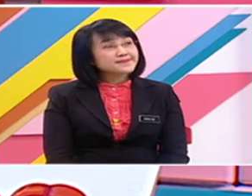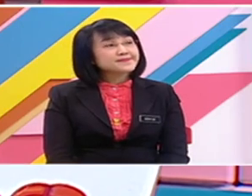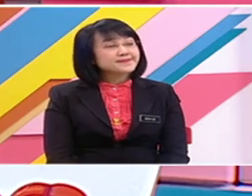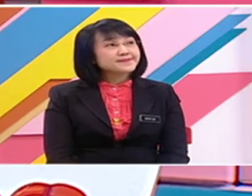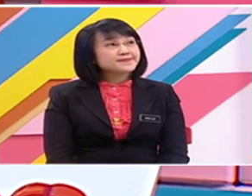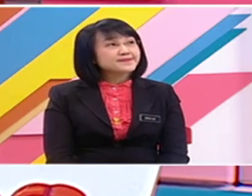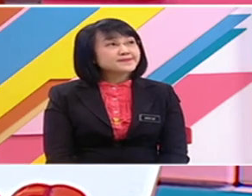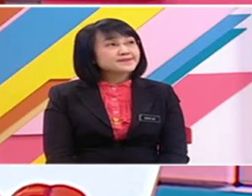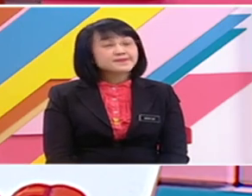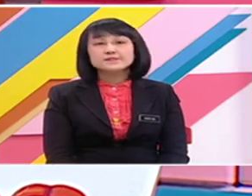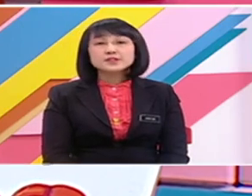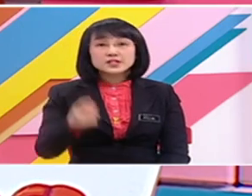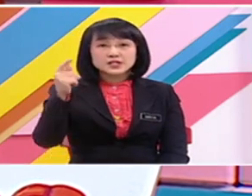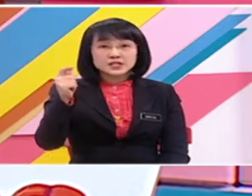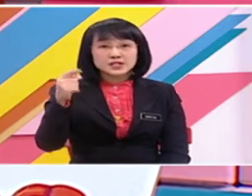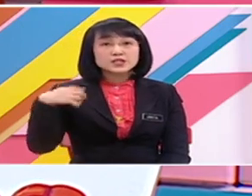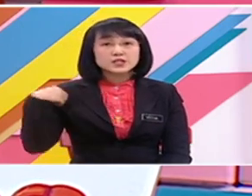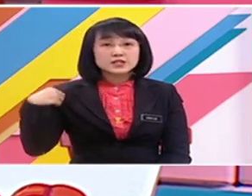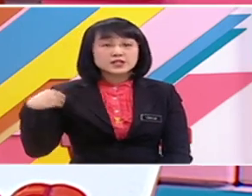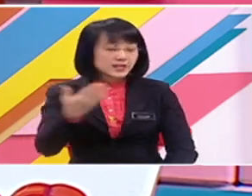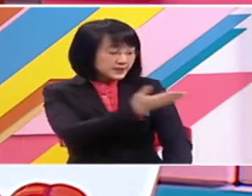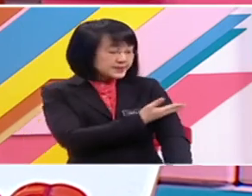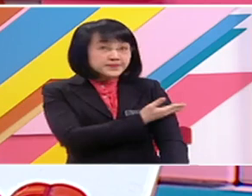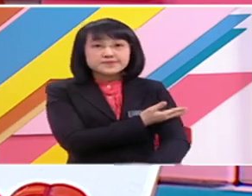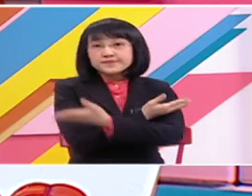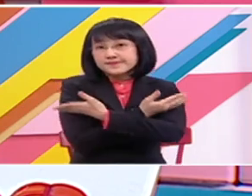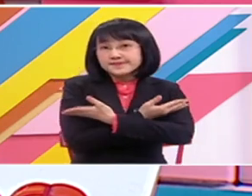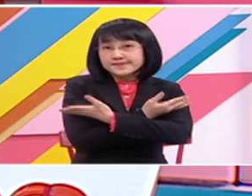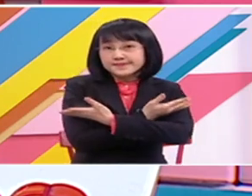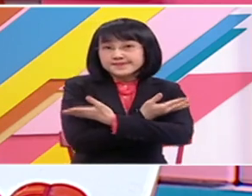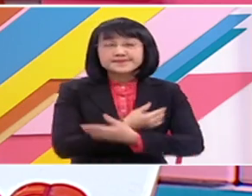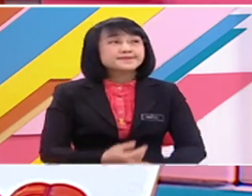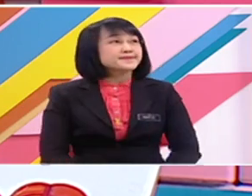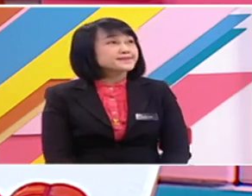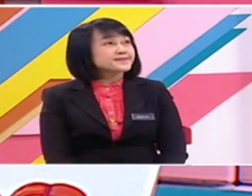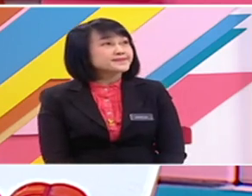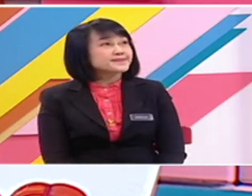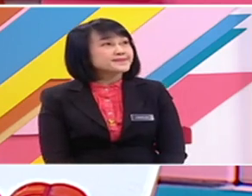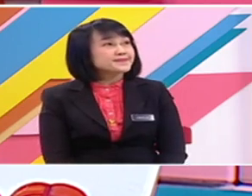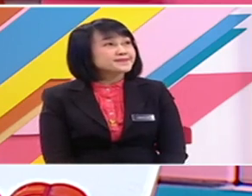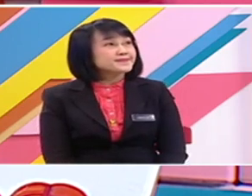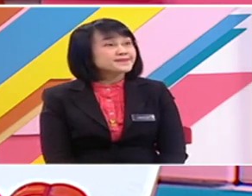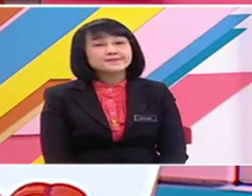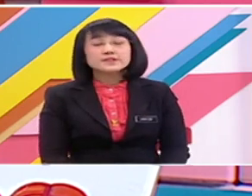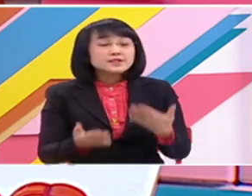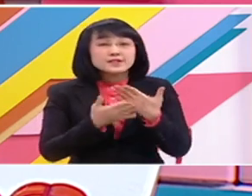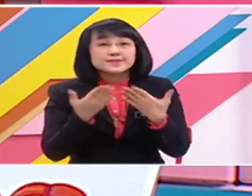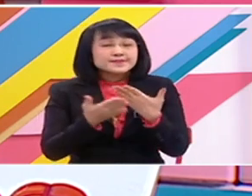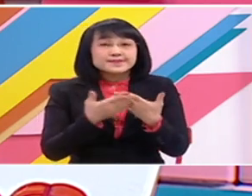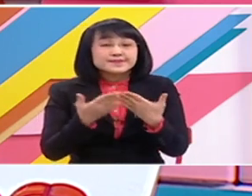the picture there, it has short sleeve and it's just a normal, it's a simple. Just a